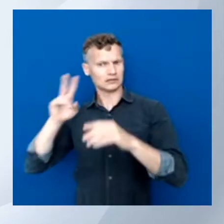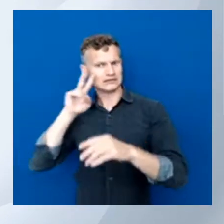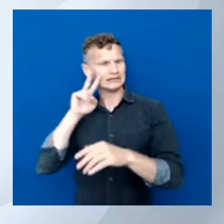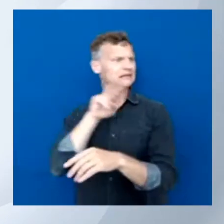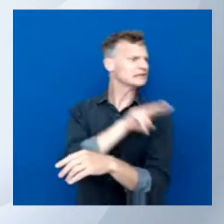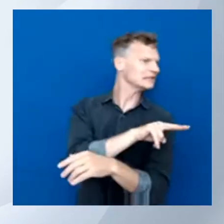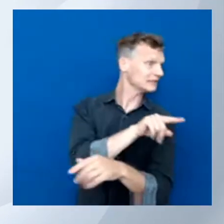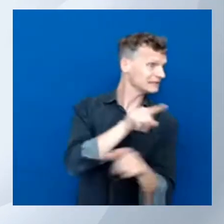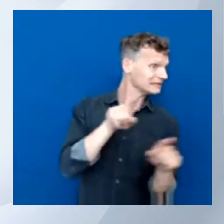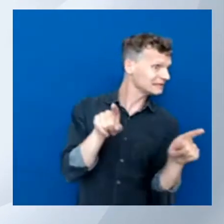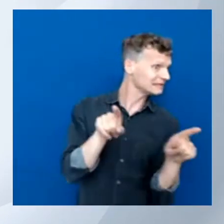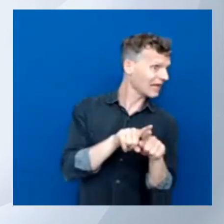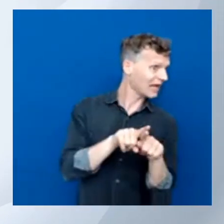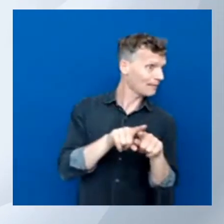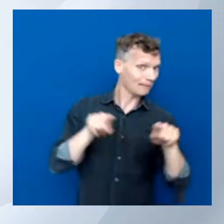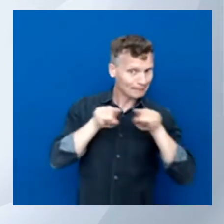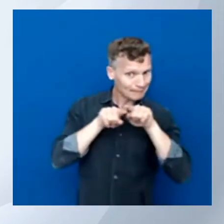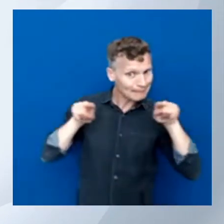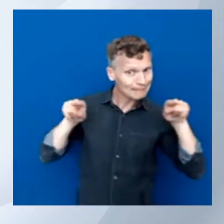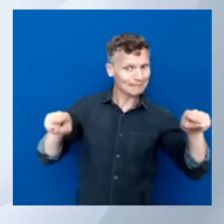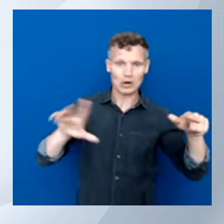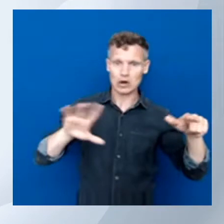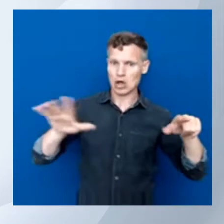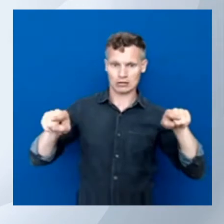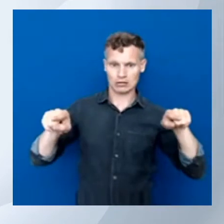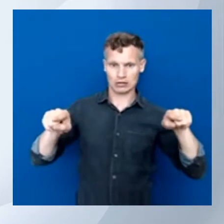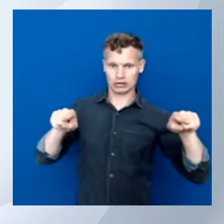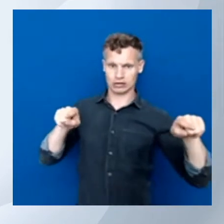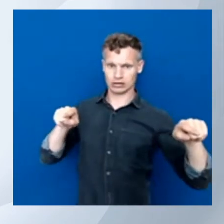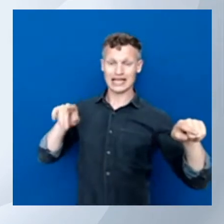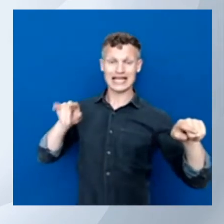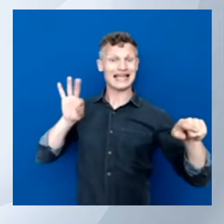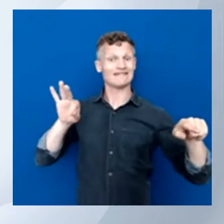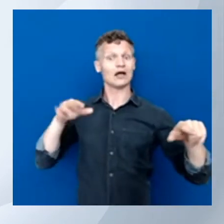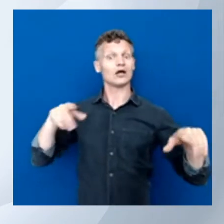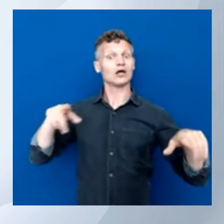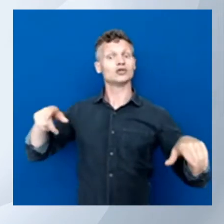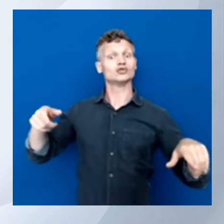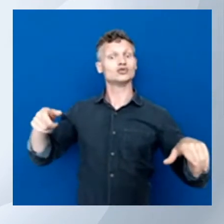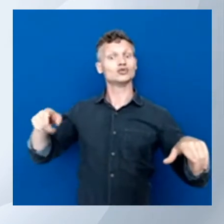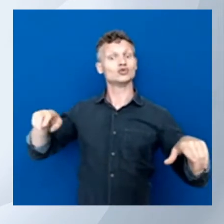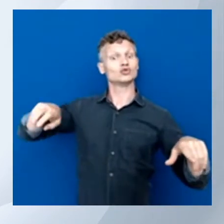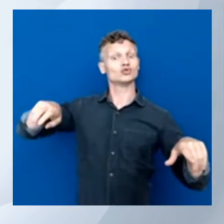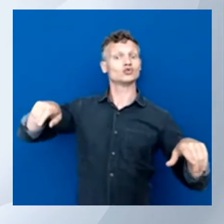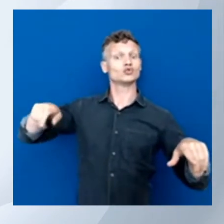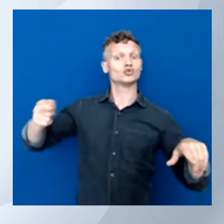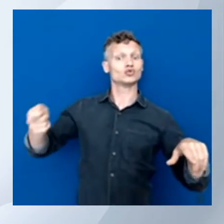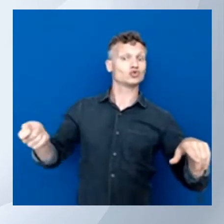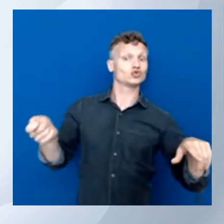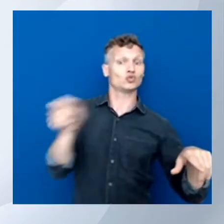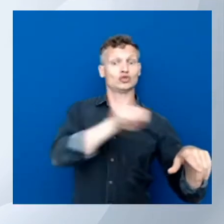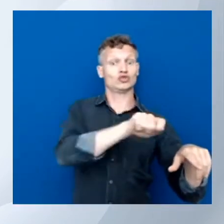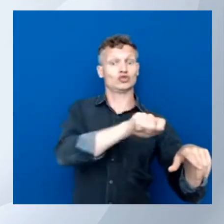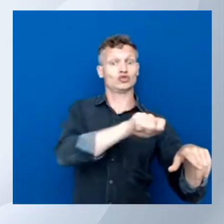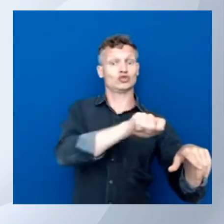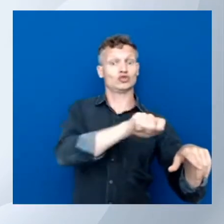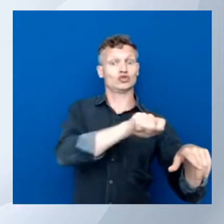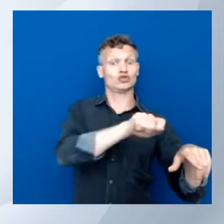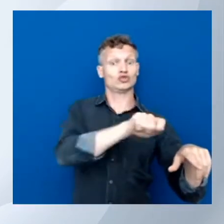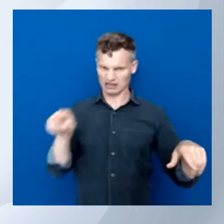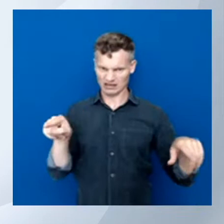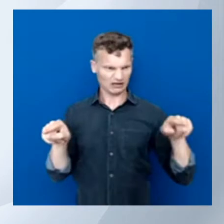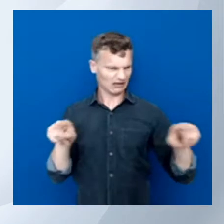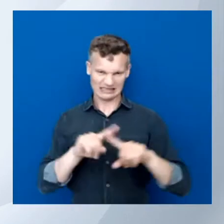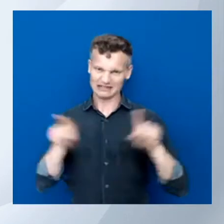switch over and you find that one region is completely different to the other, your users are going to run into problems. You may have features missing from